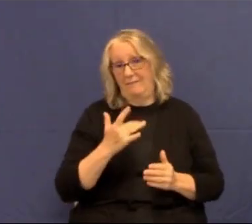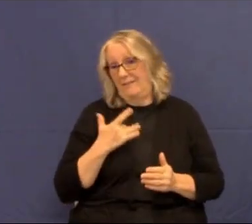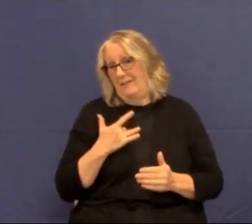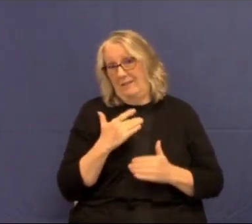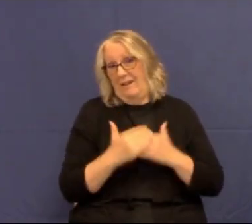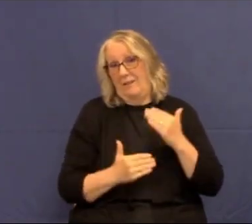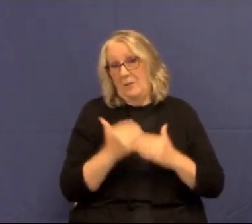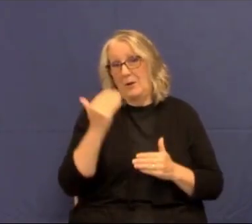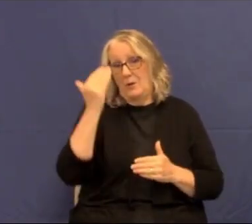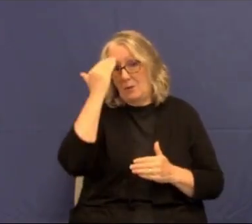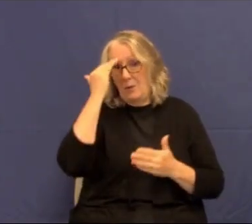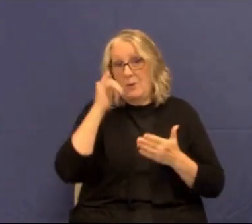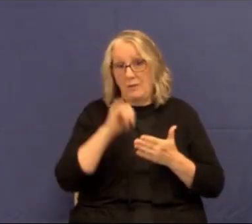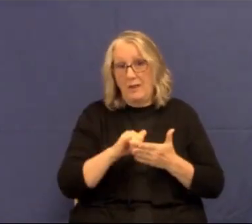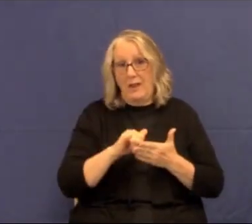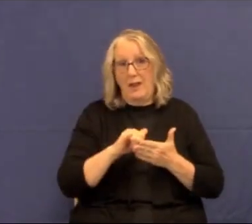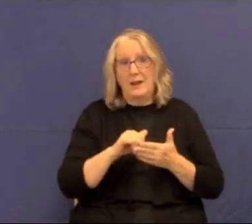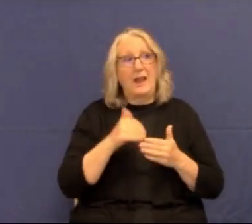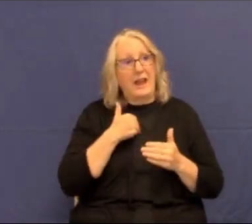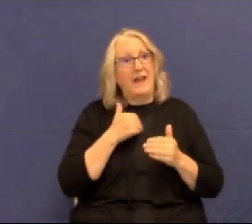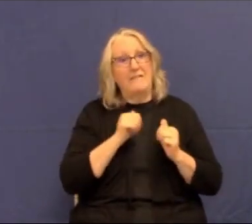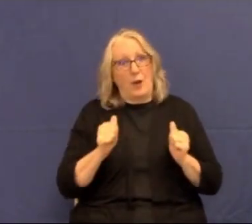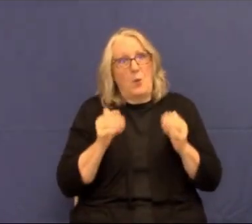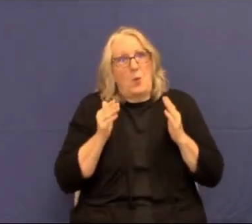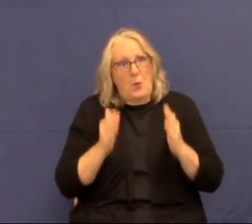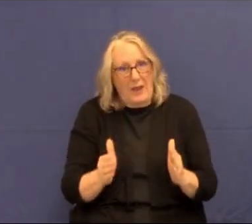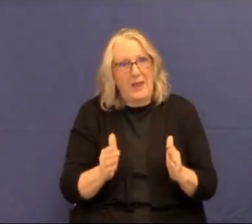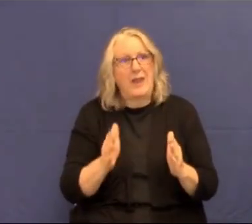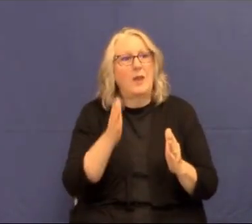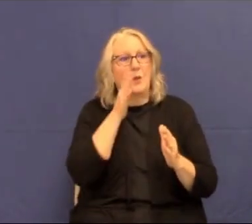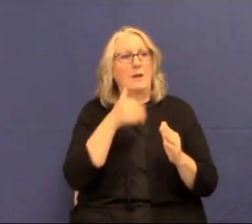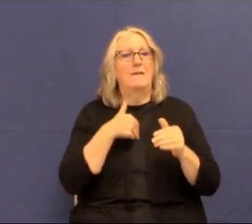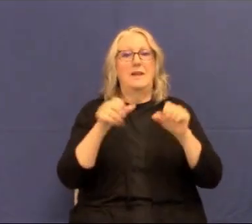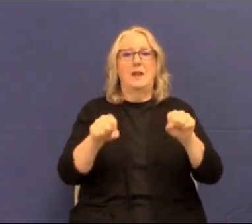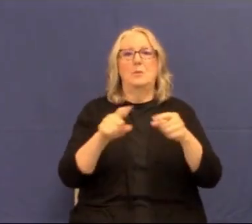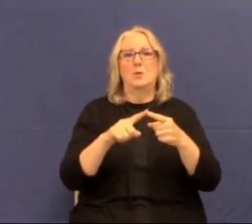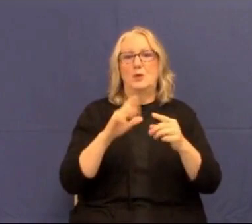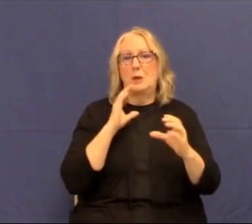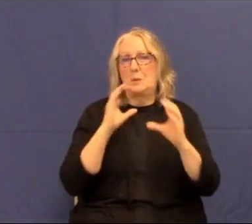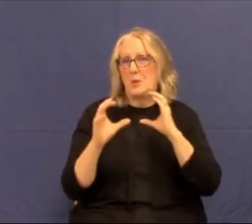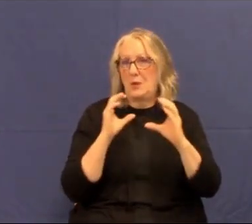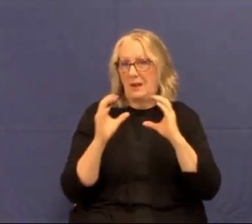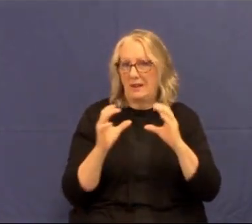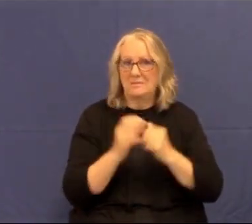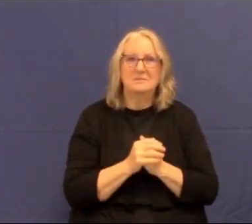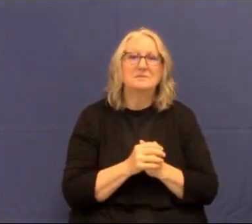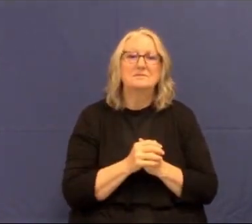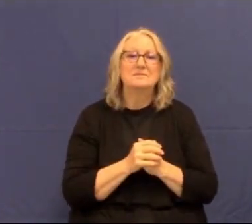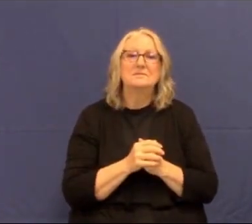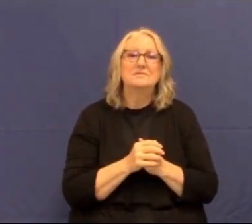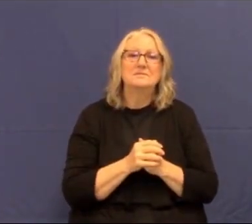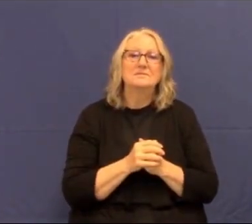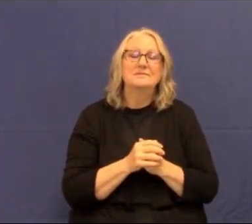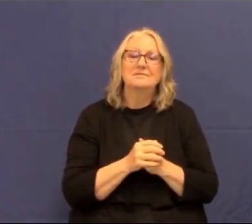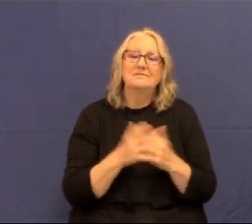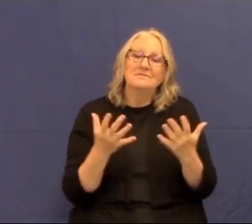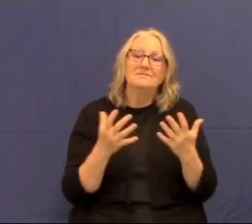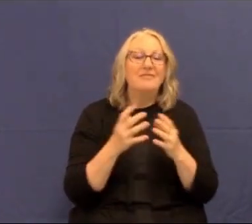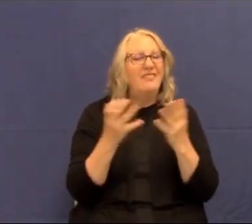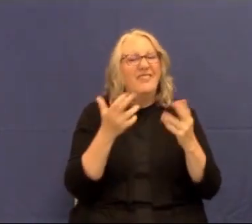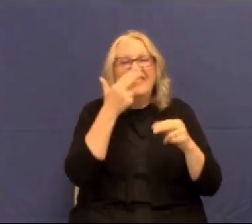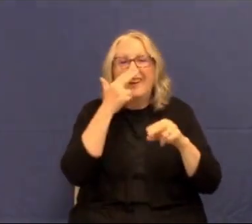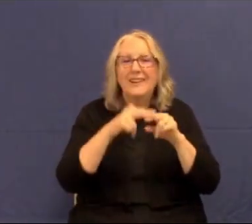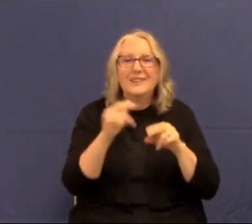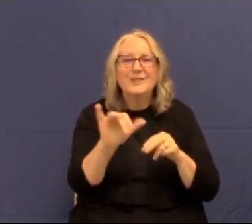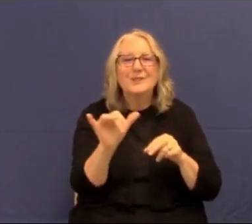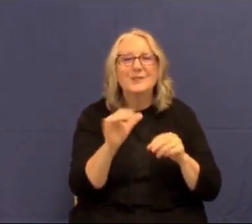honestly think I feel comfortable knowing that there's a way that we'll be able to communicate. Um, and it's